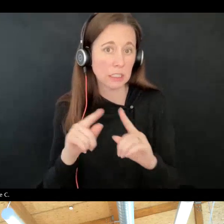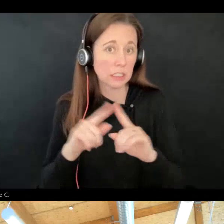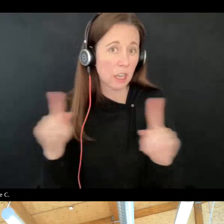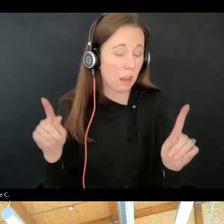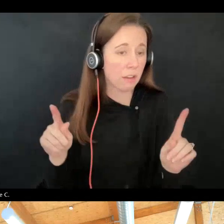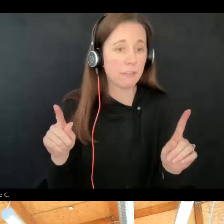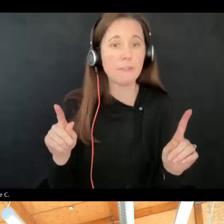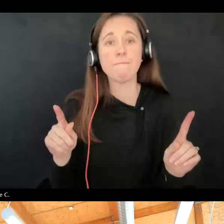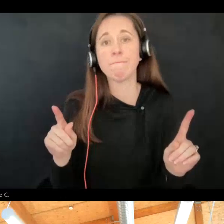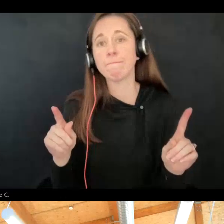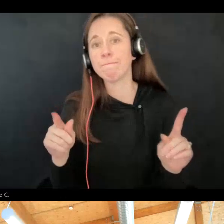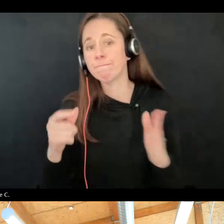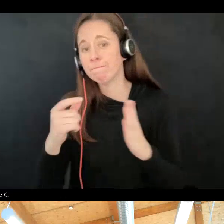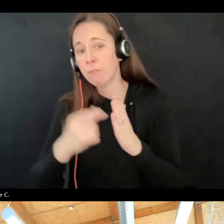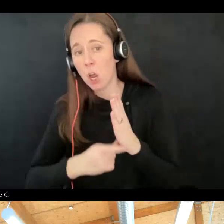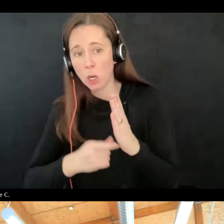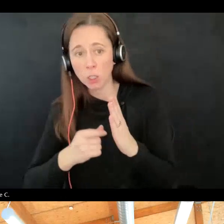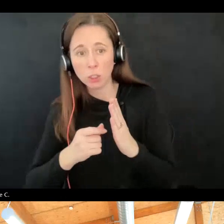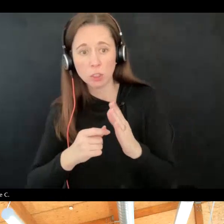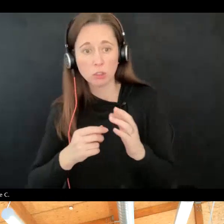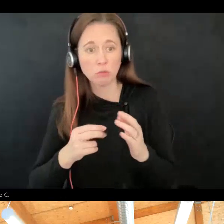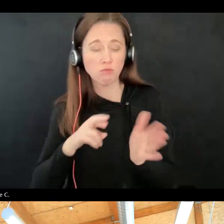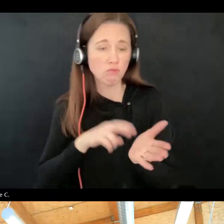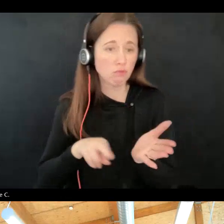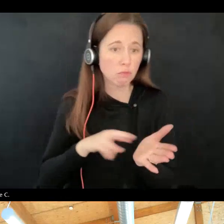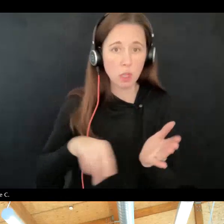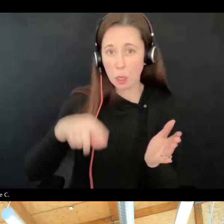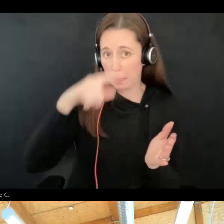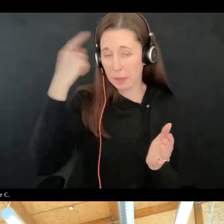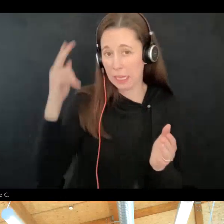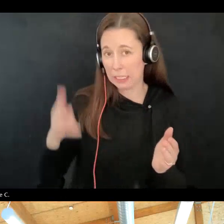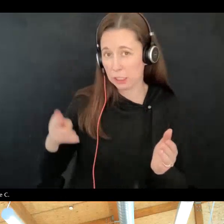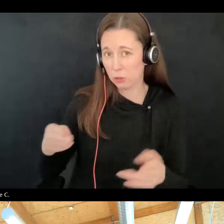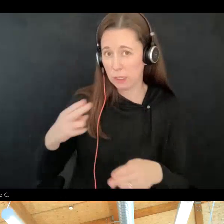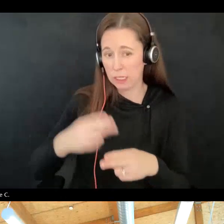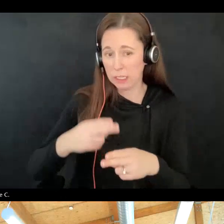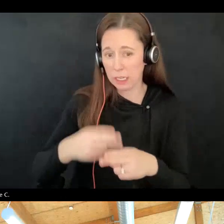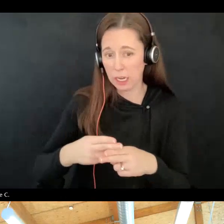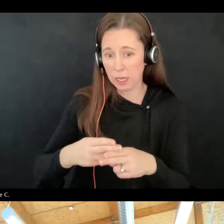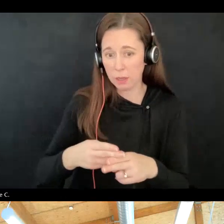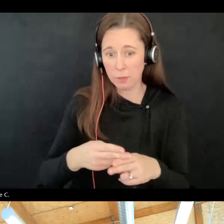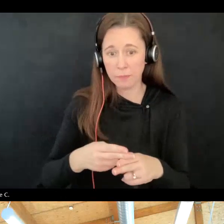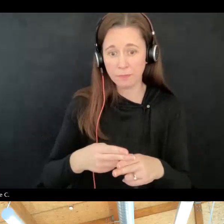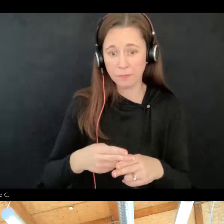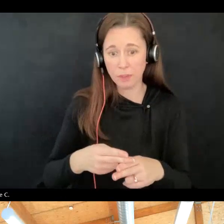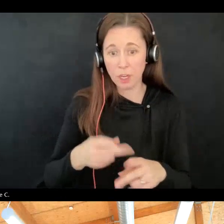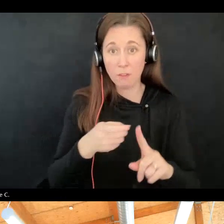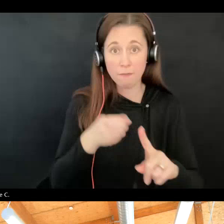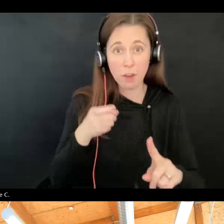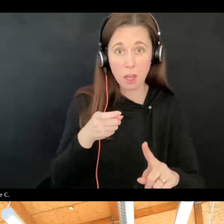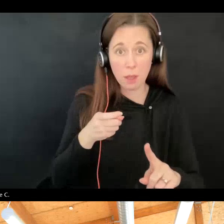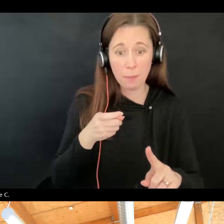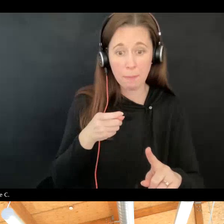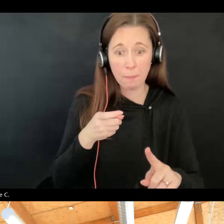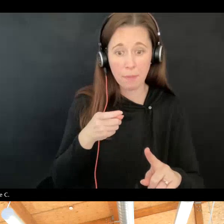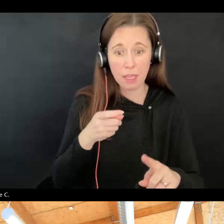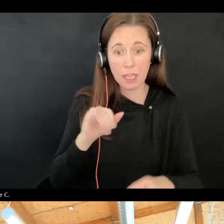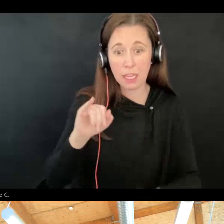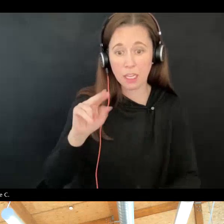other researchers that focus on Black history, it is called From Interrogation to